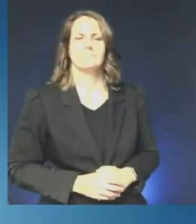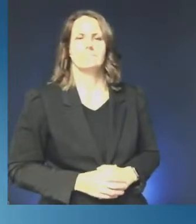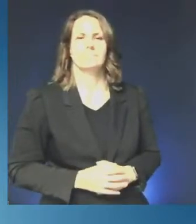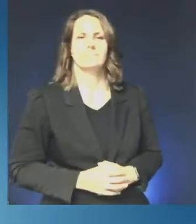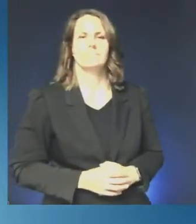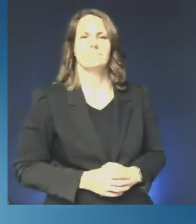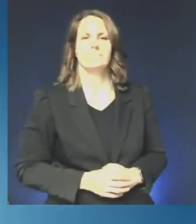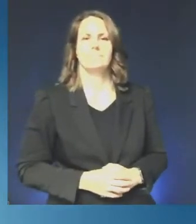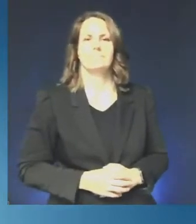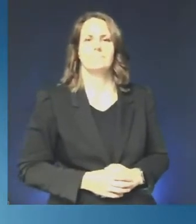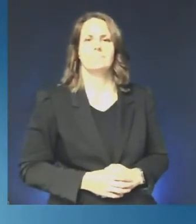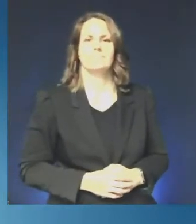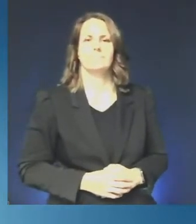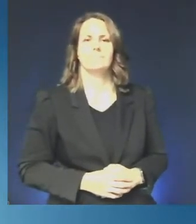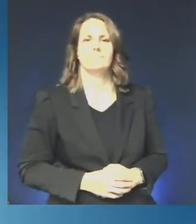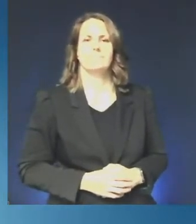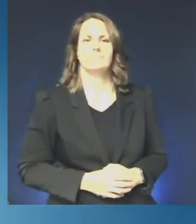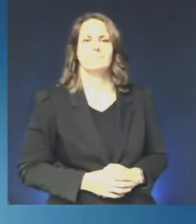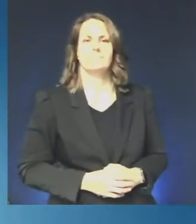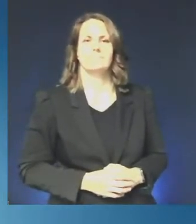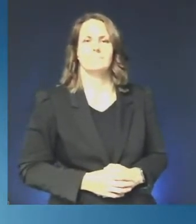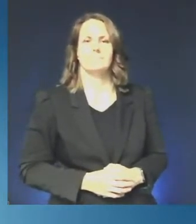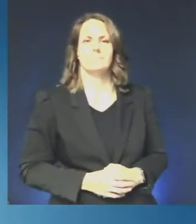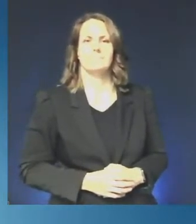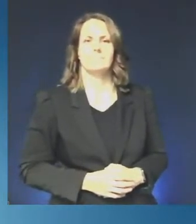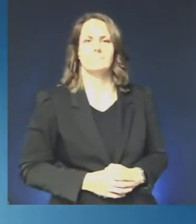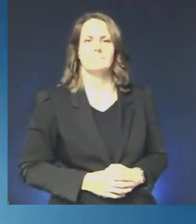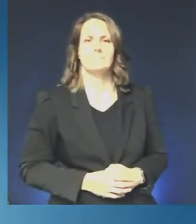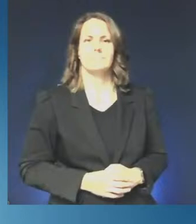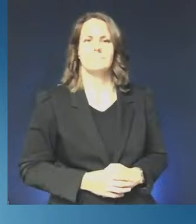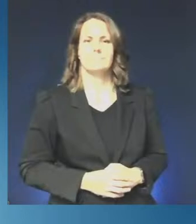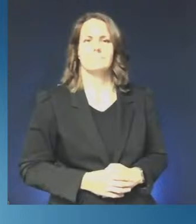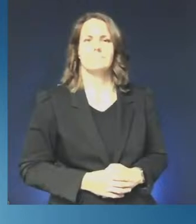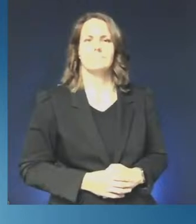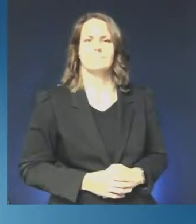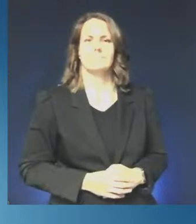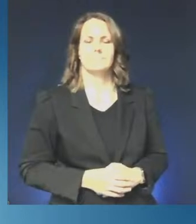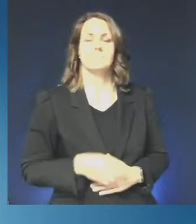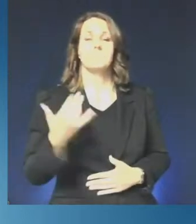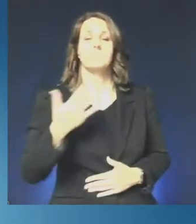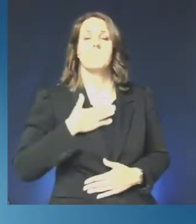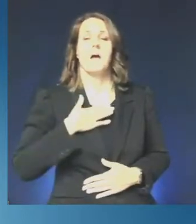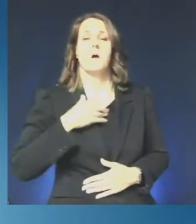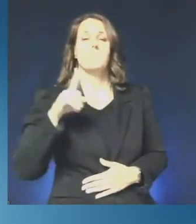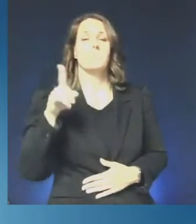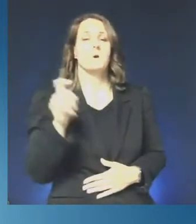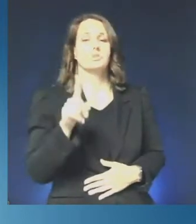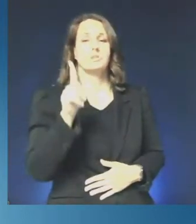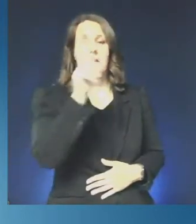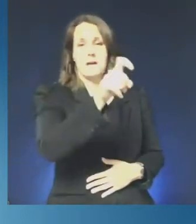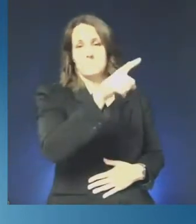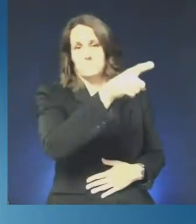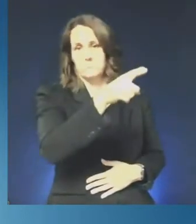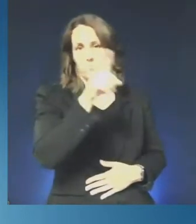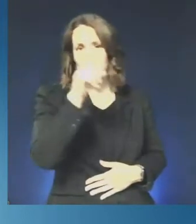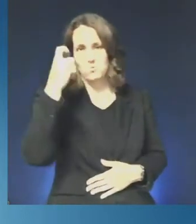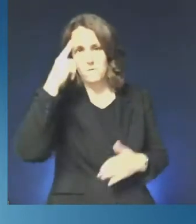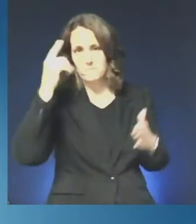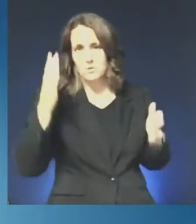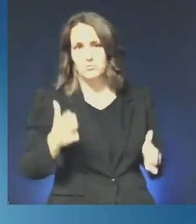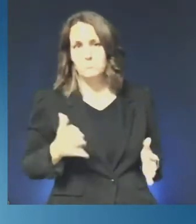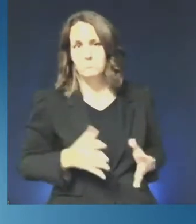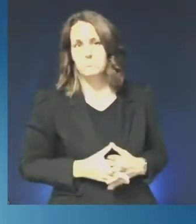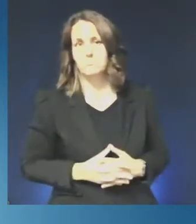Thank you so much for taking my call. Governor, this is a question to you. I know it was just, you are encouraging school